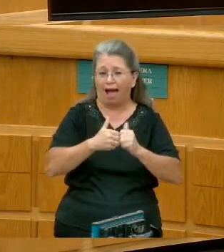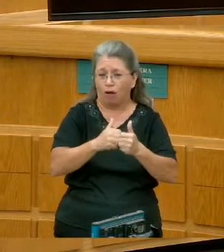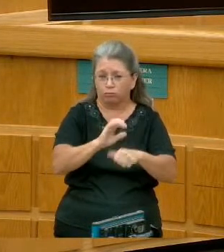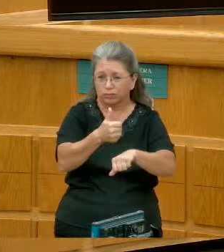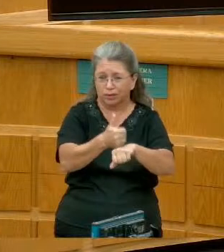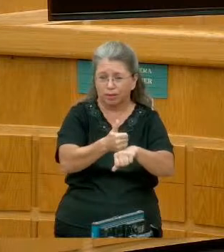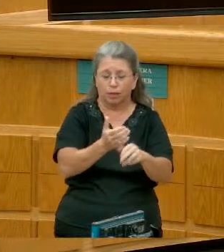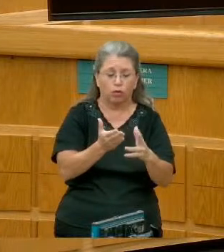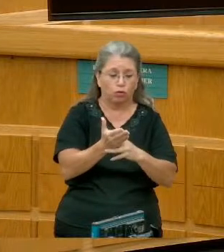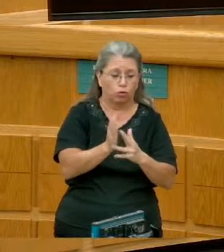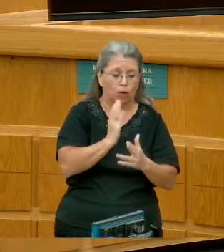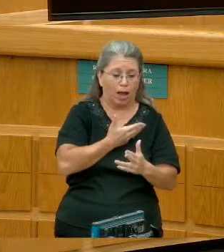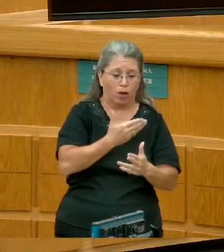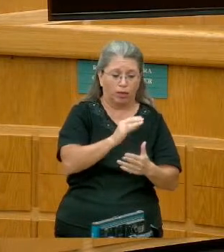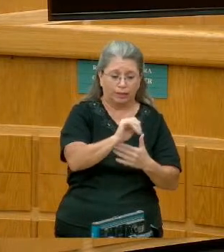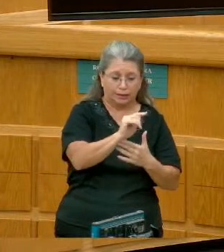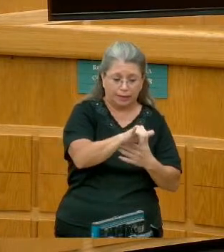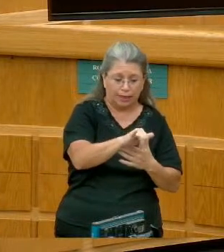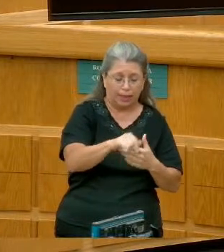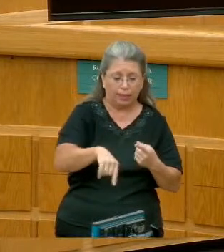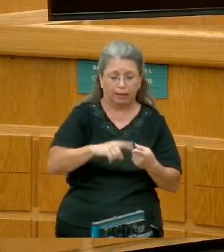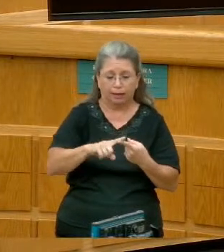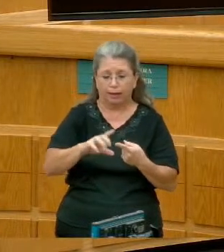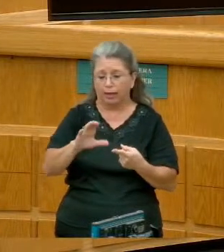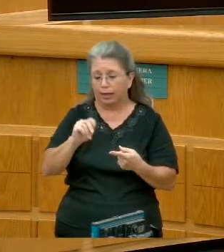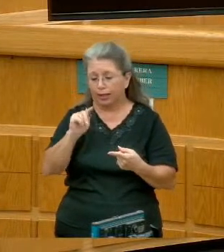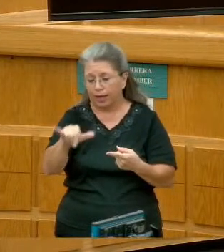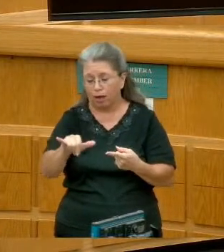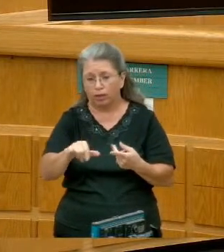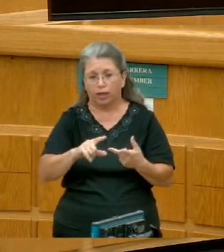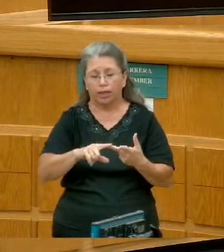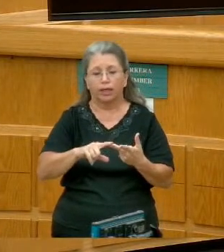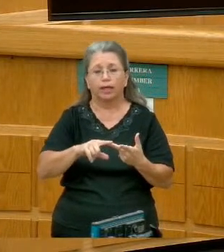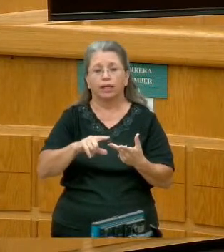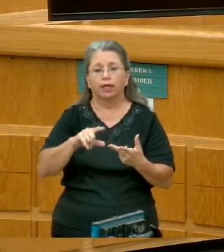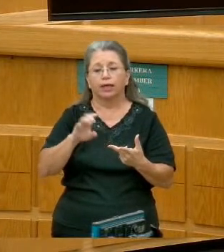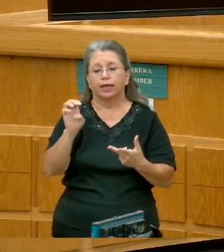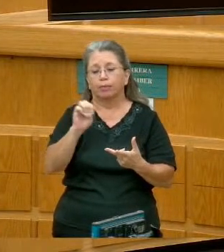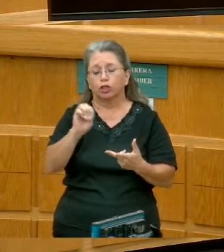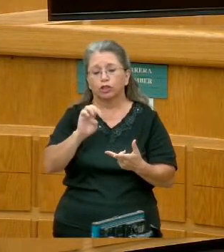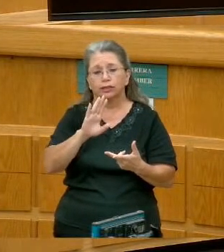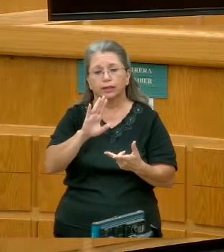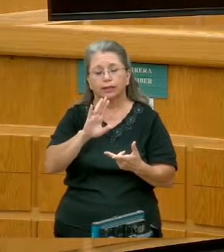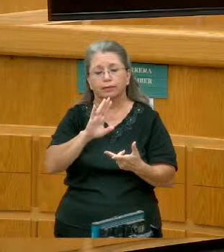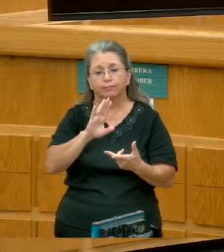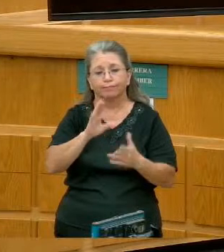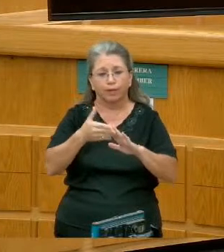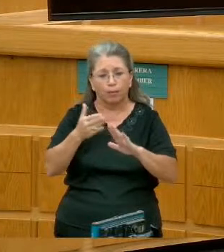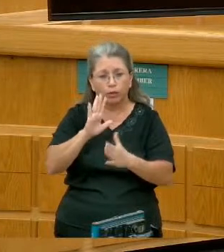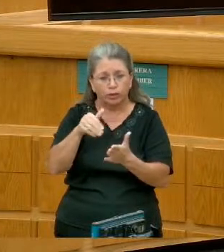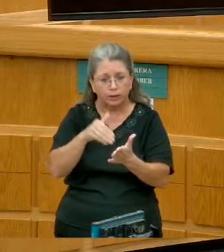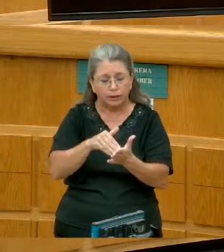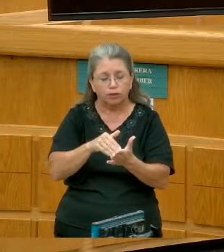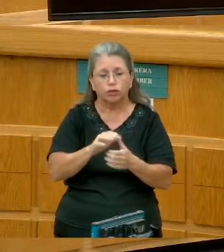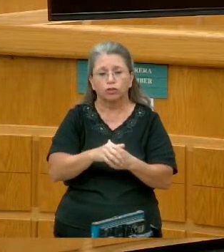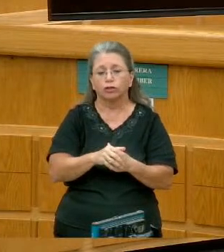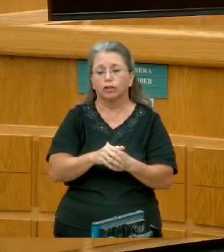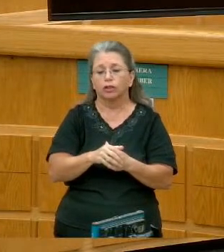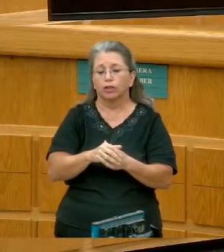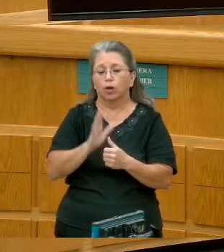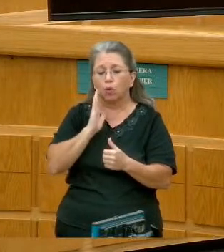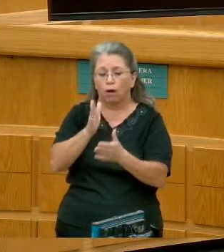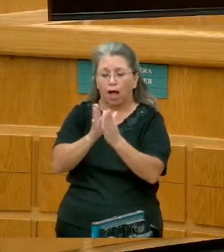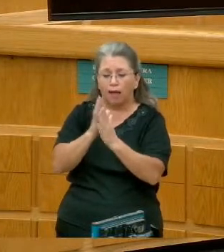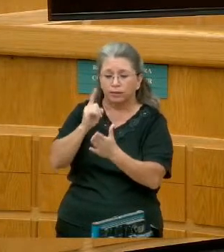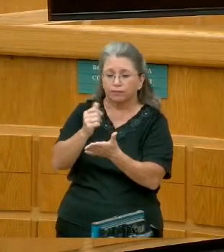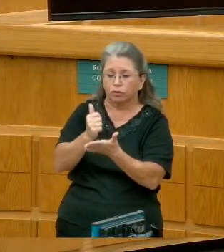emergency operation command centers, and we will ask for additional resources from the federal government through these military staffs that